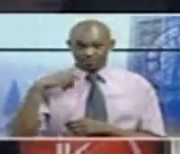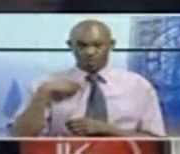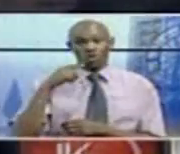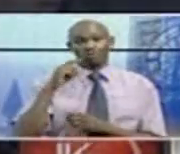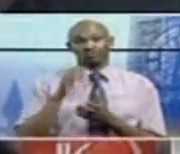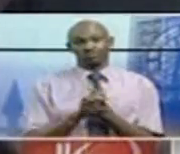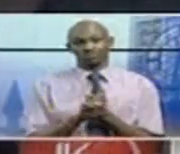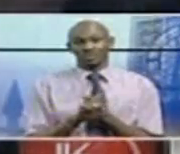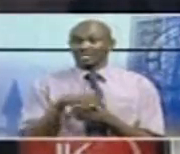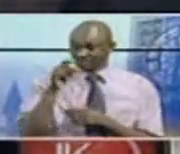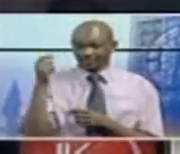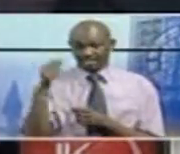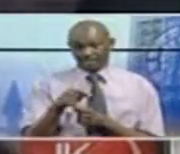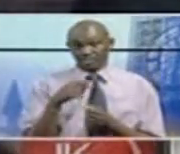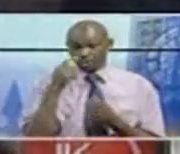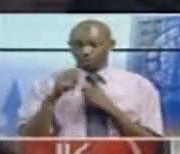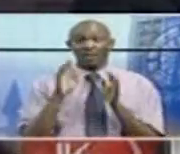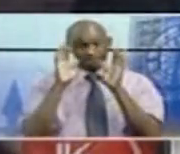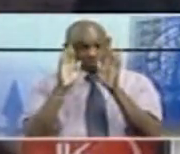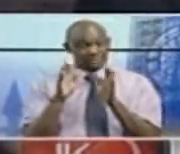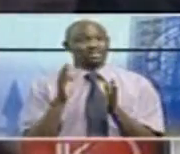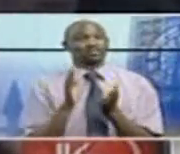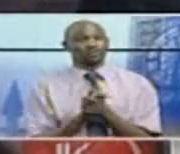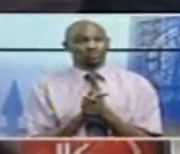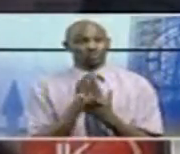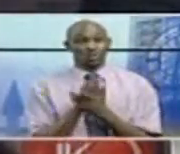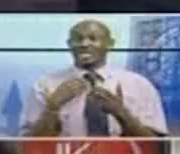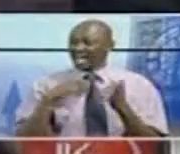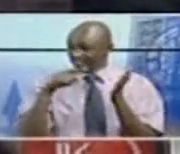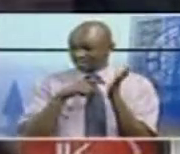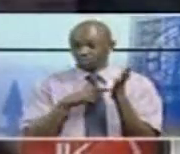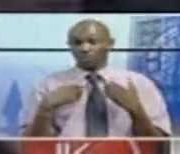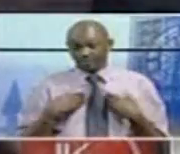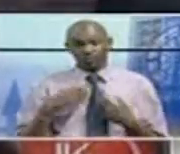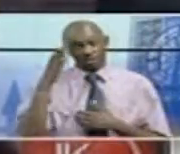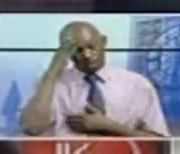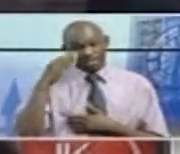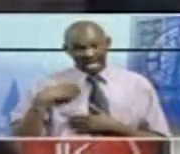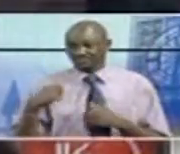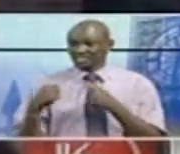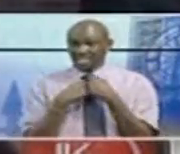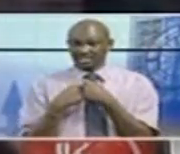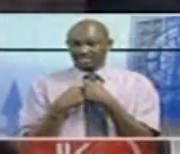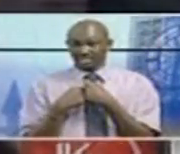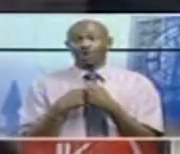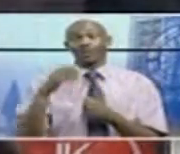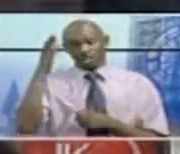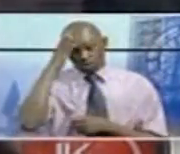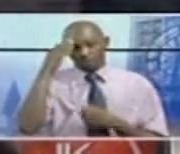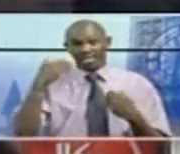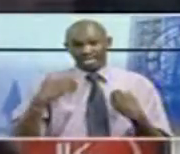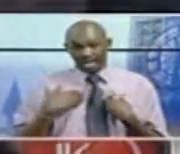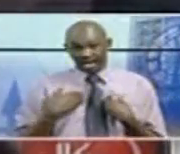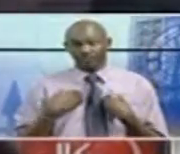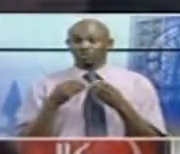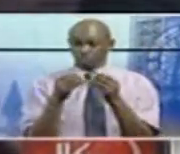Mukurweni. Conversation is important. We know we have issues. We know we have challenges. And we know that we